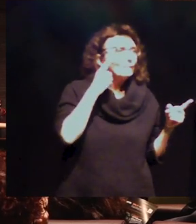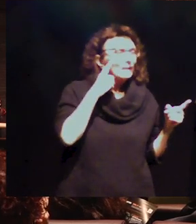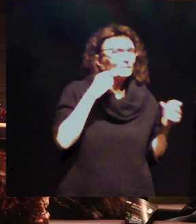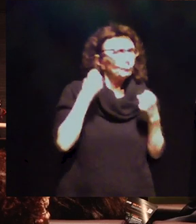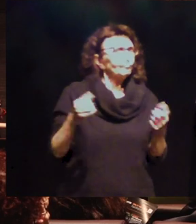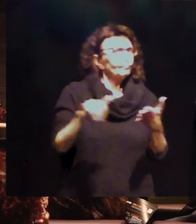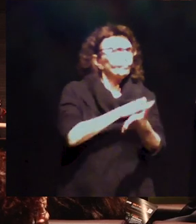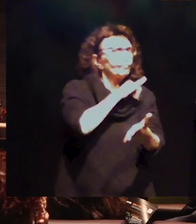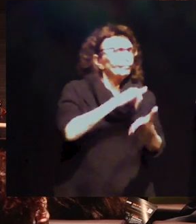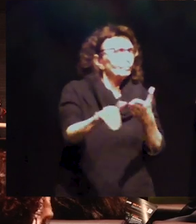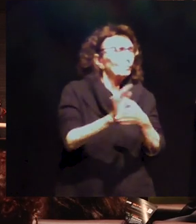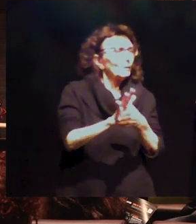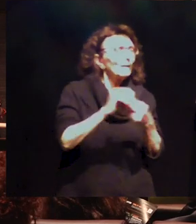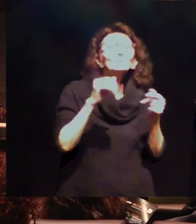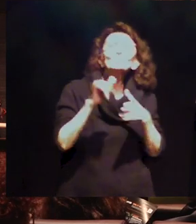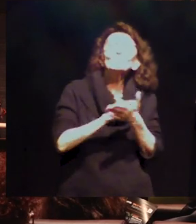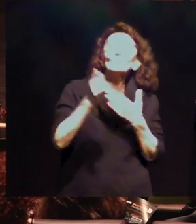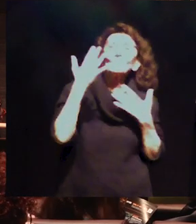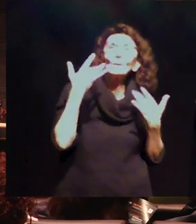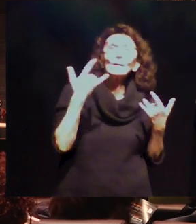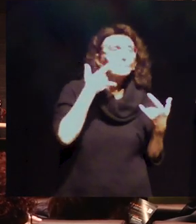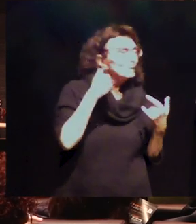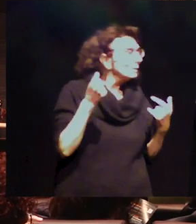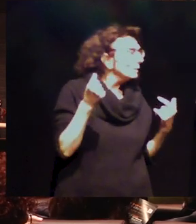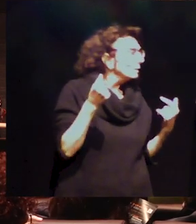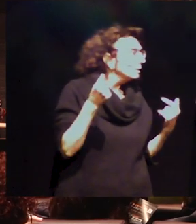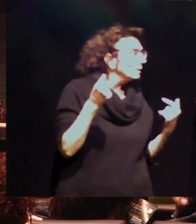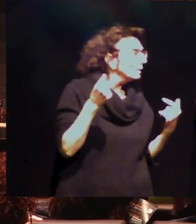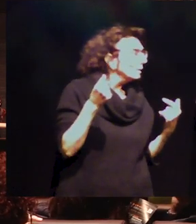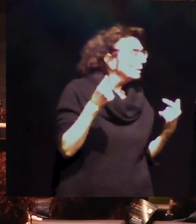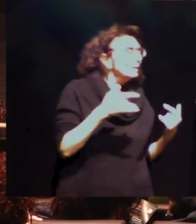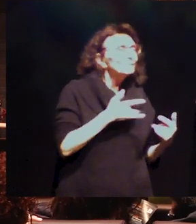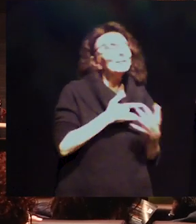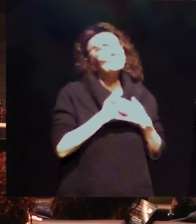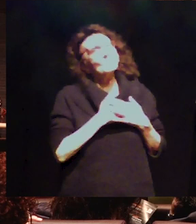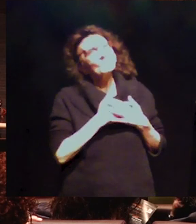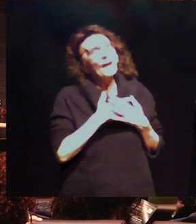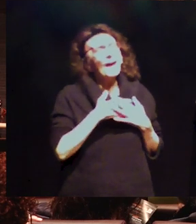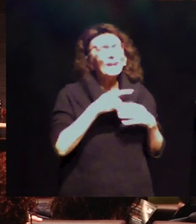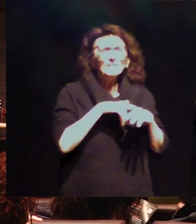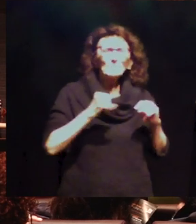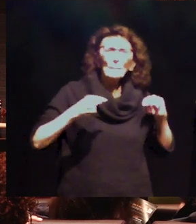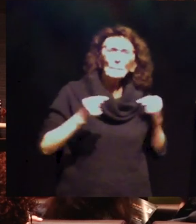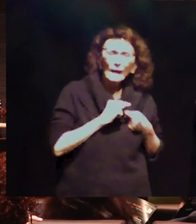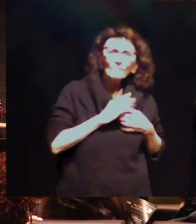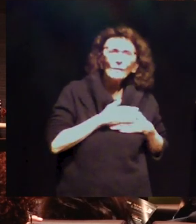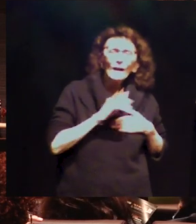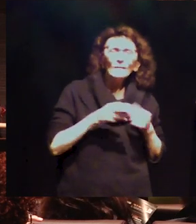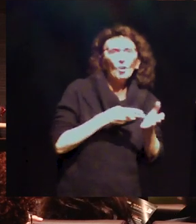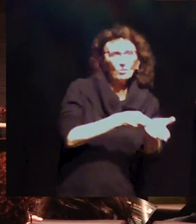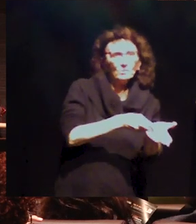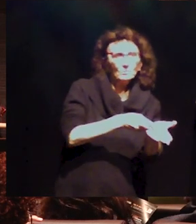film. It is New York because it is sentimental and painful and